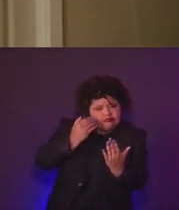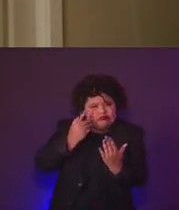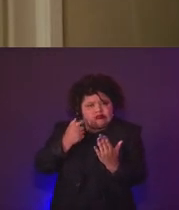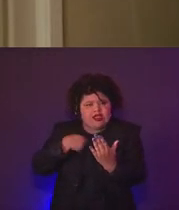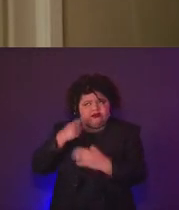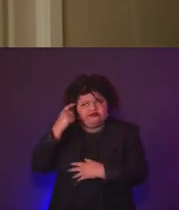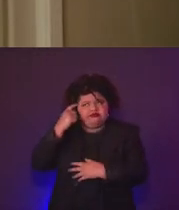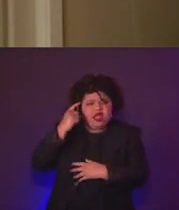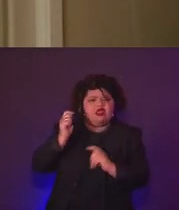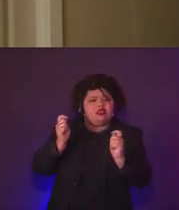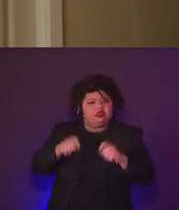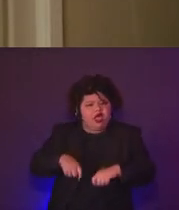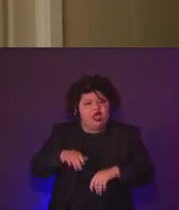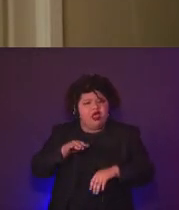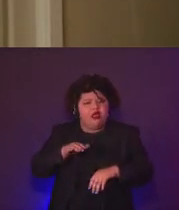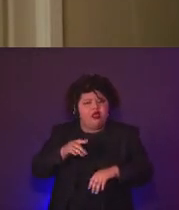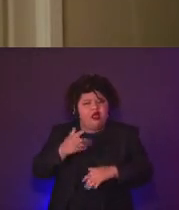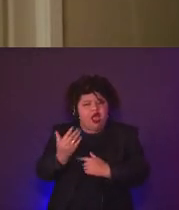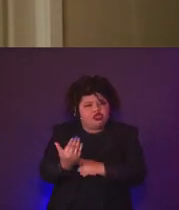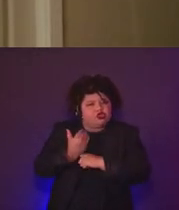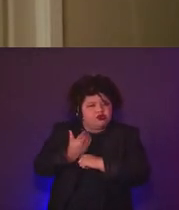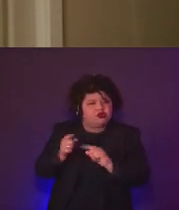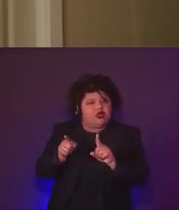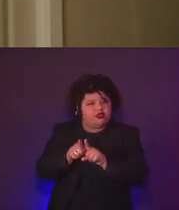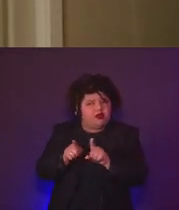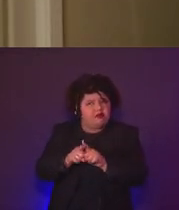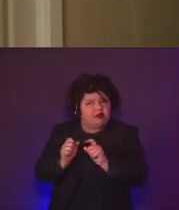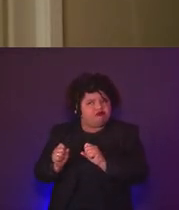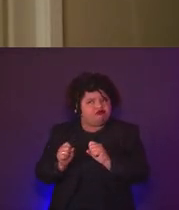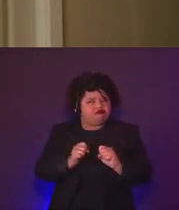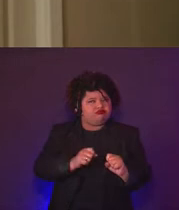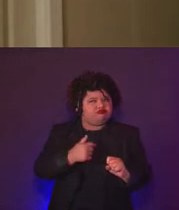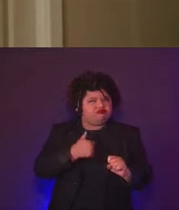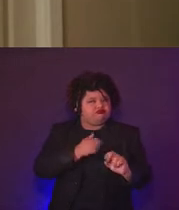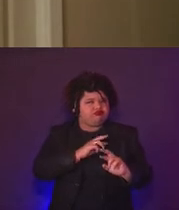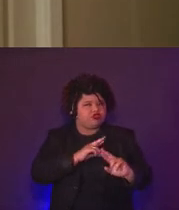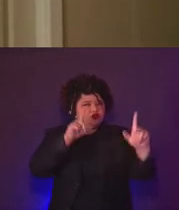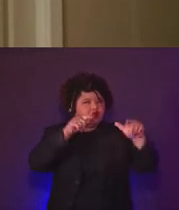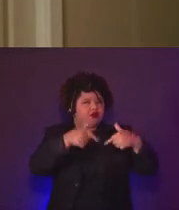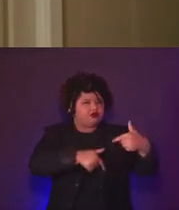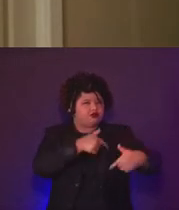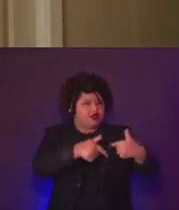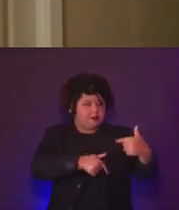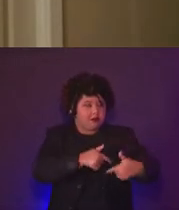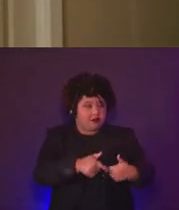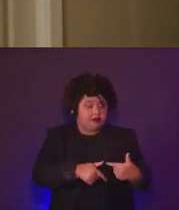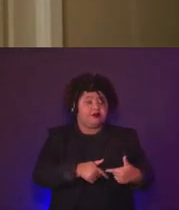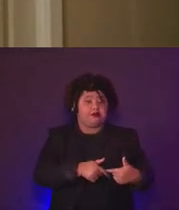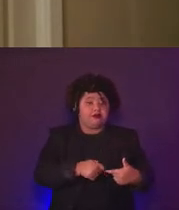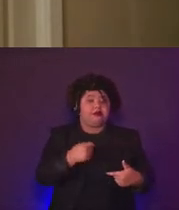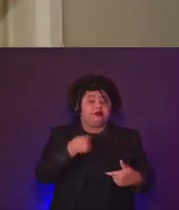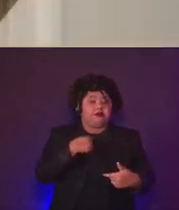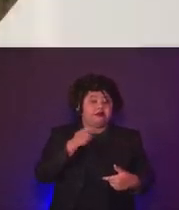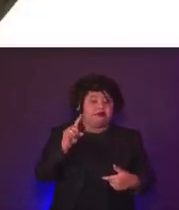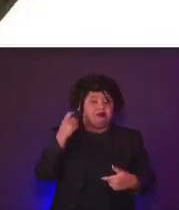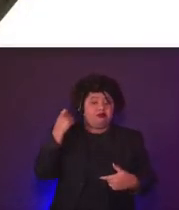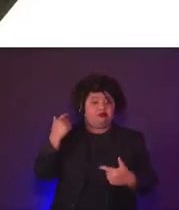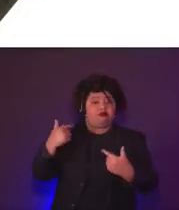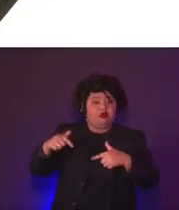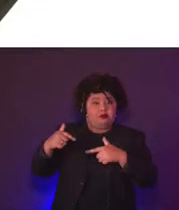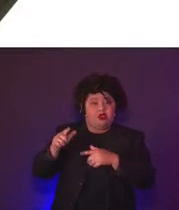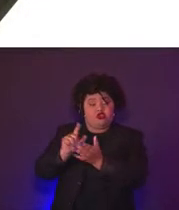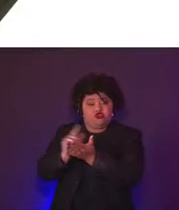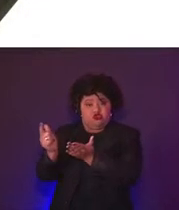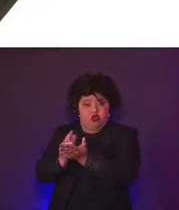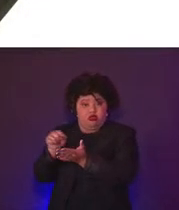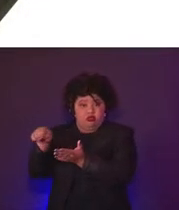latent superpower. By then, I was working in the Herald State Capitol Bureau, and I had bought an Atari 800 computer to play with